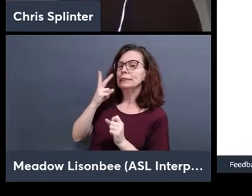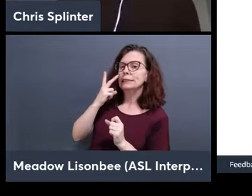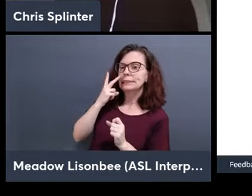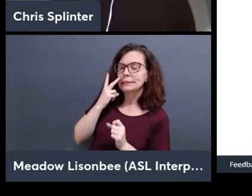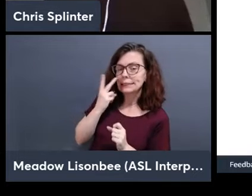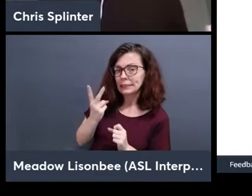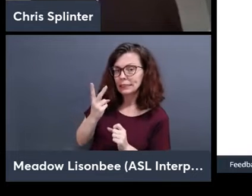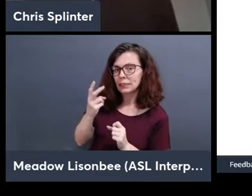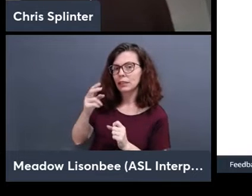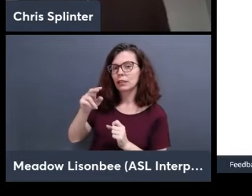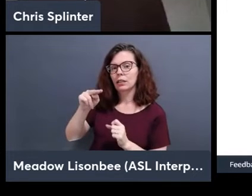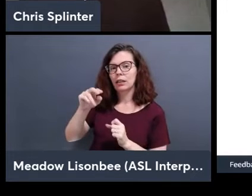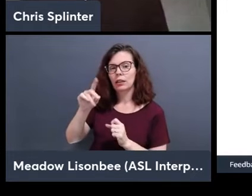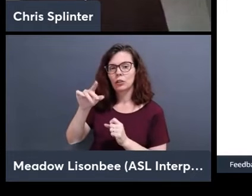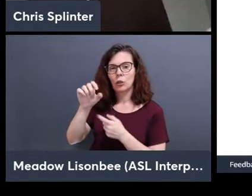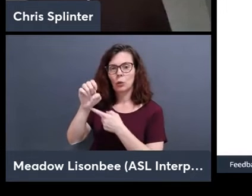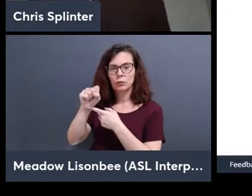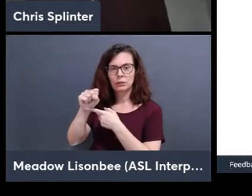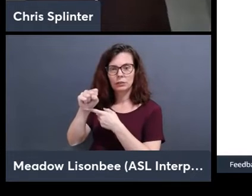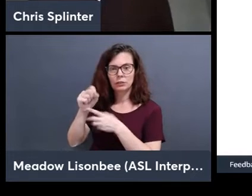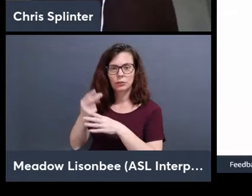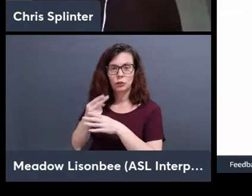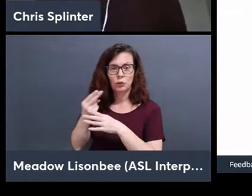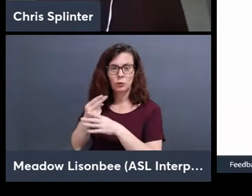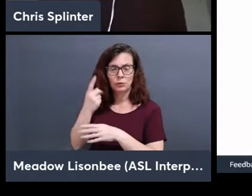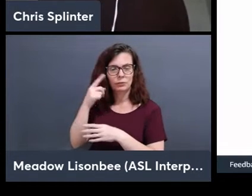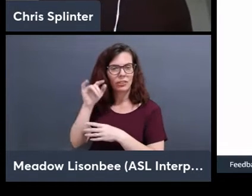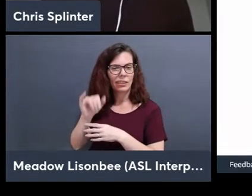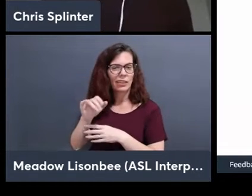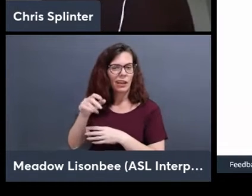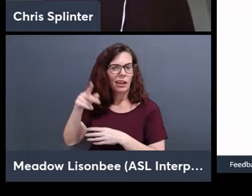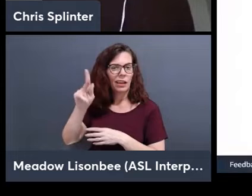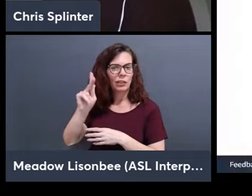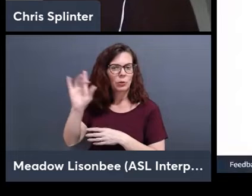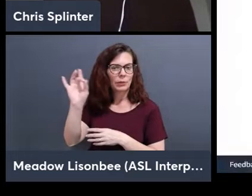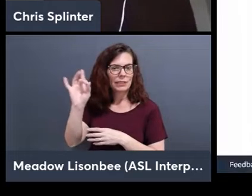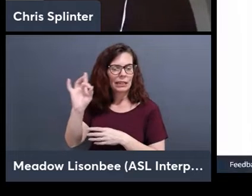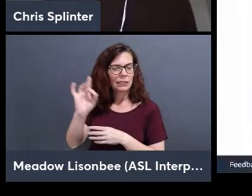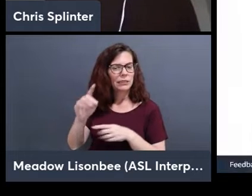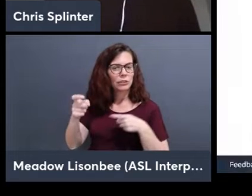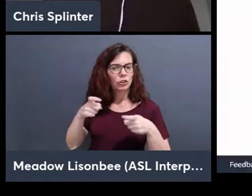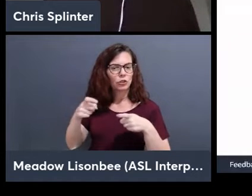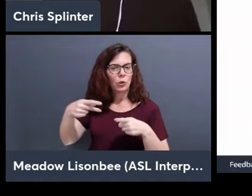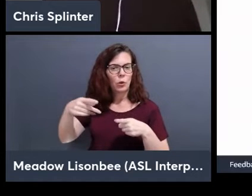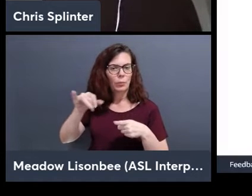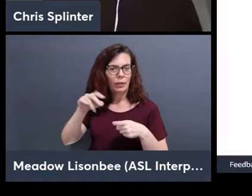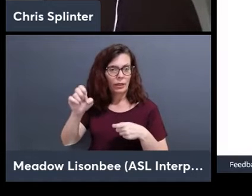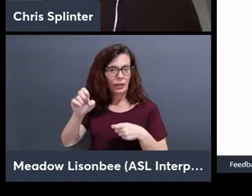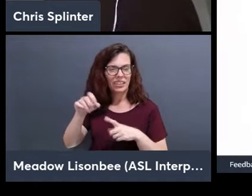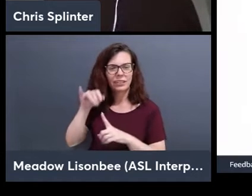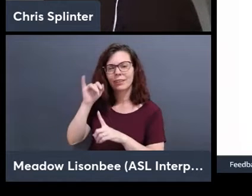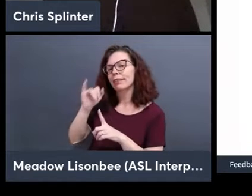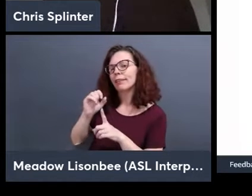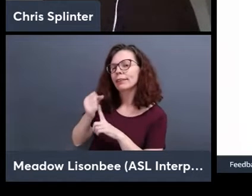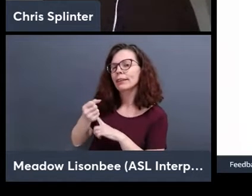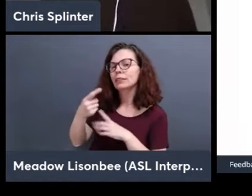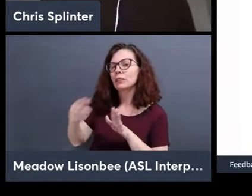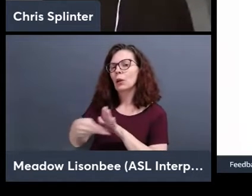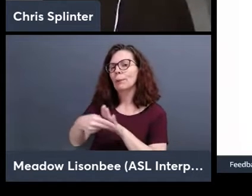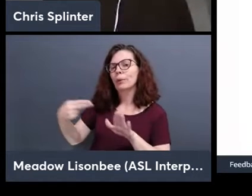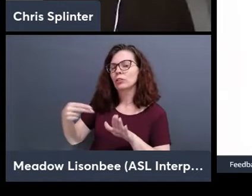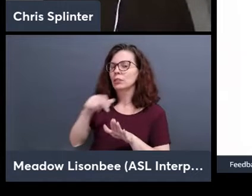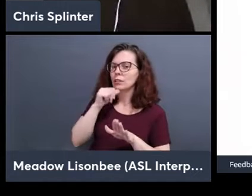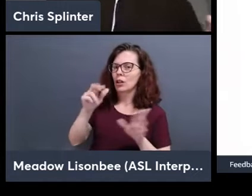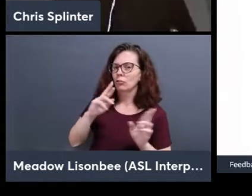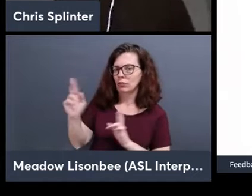the nodes that are being used for that Kubernetes control plane. And in this case, they're the ones that are marked as not ready. And I